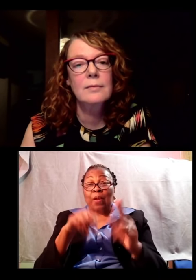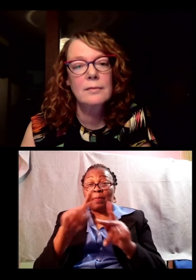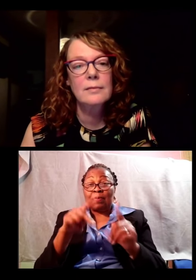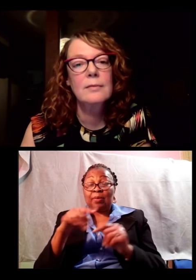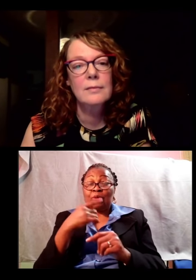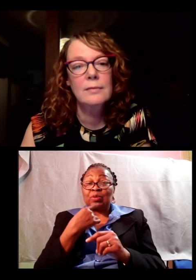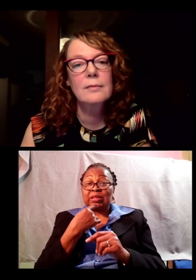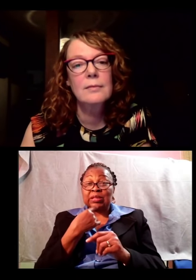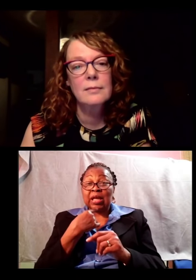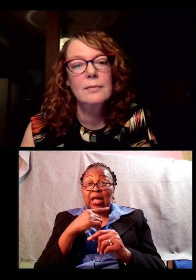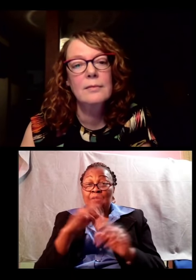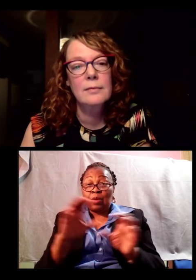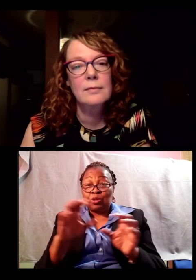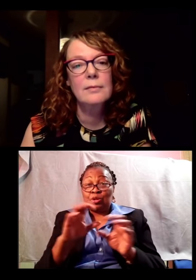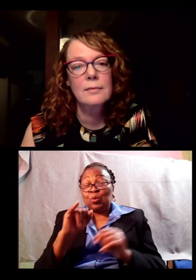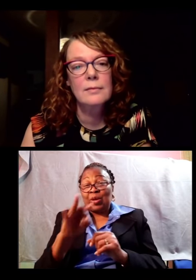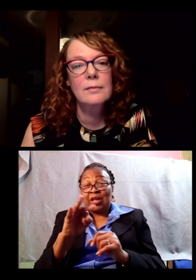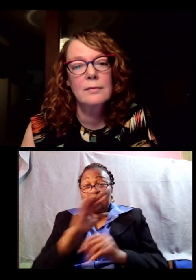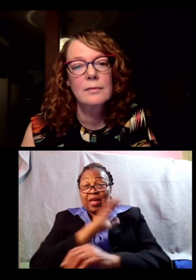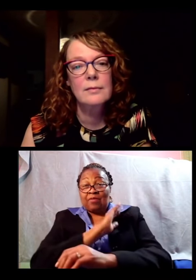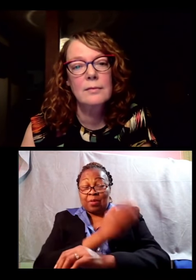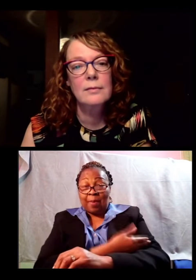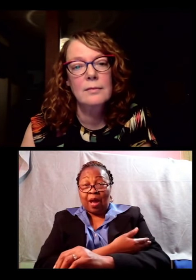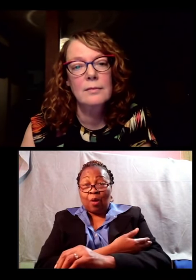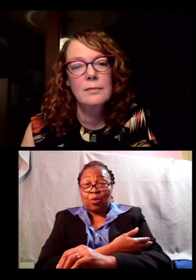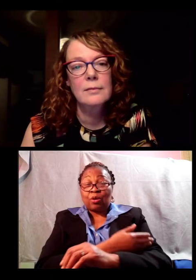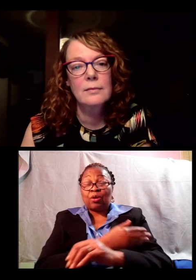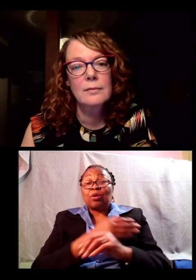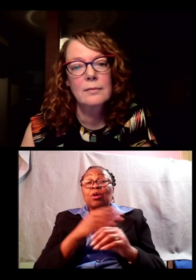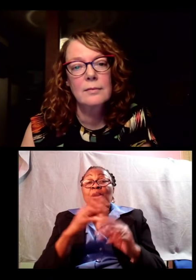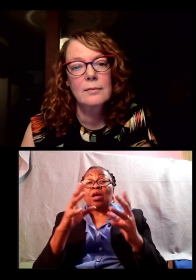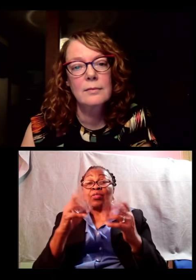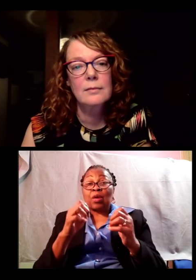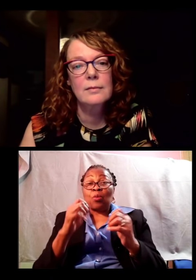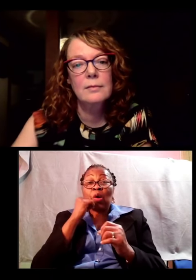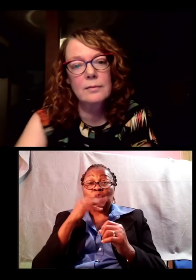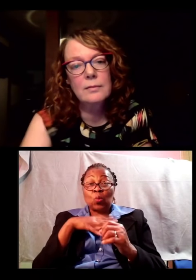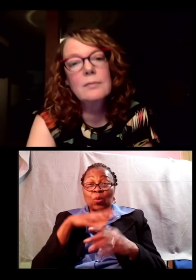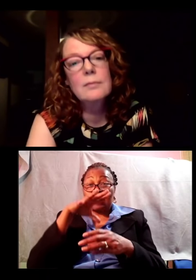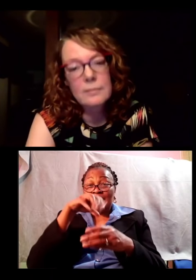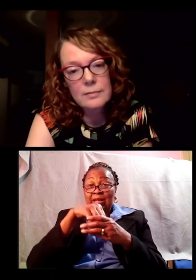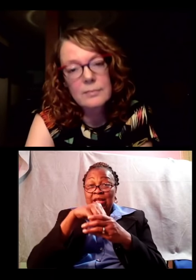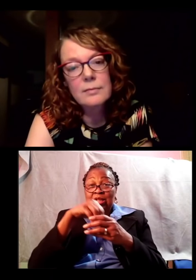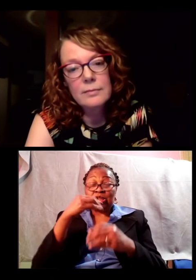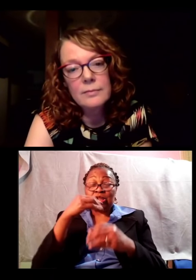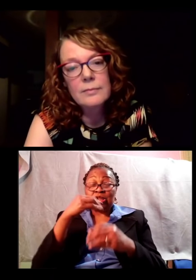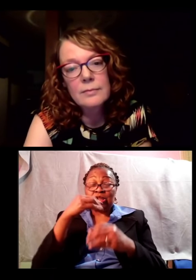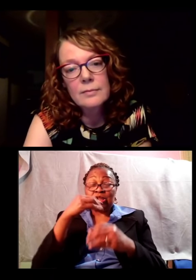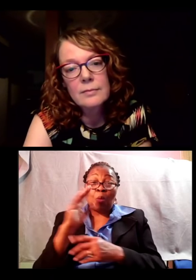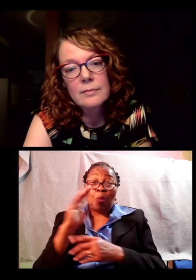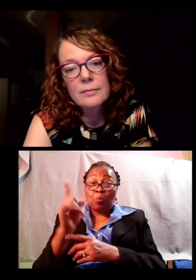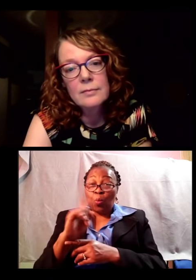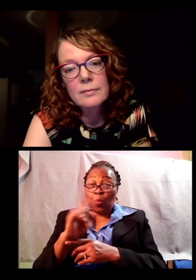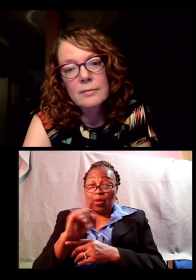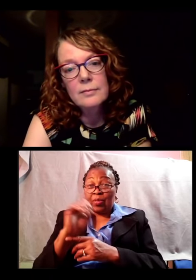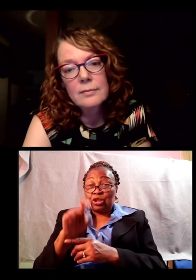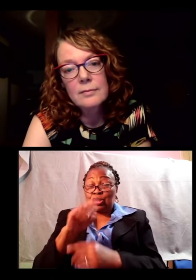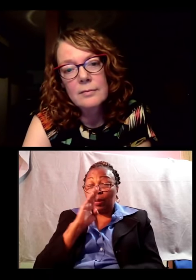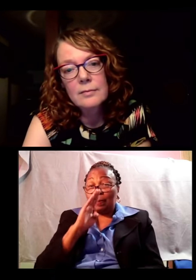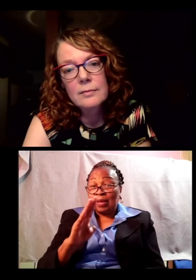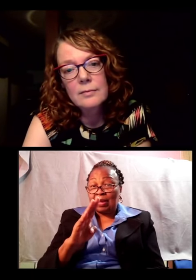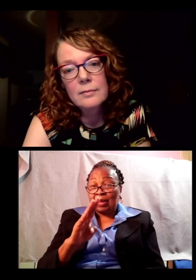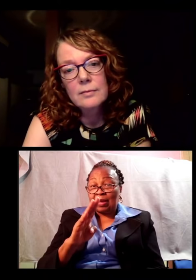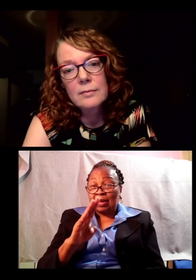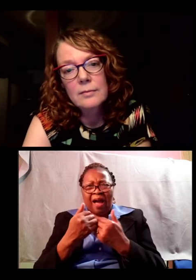power. And one of the things they said they would like to do is put women back into the home where they belonged. So I thought, well, how are they going to get them